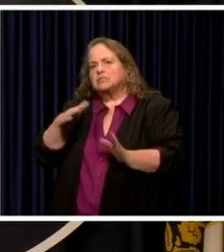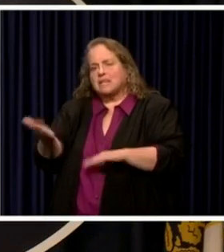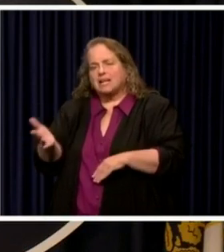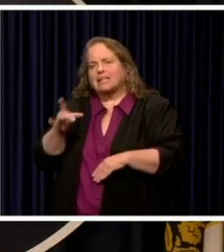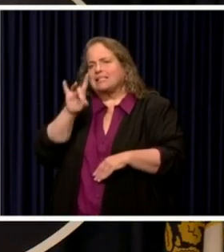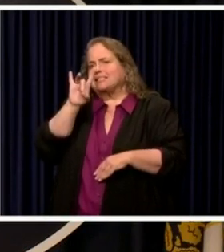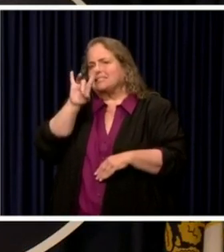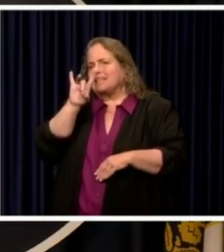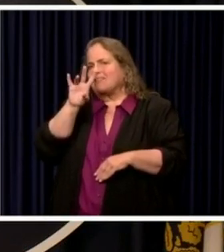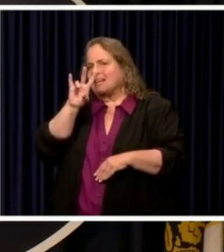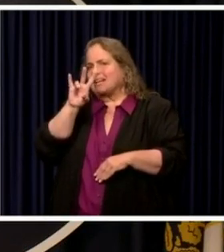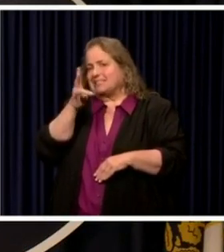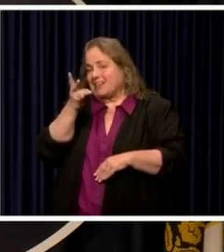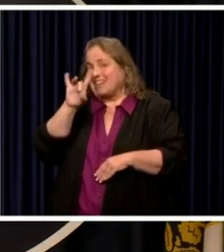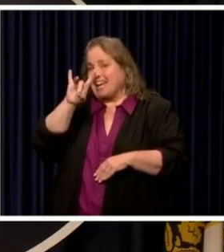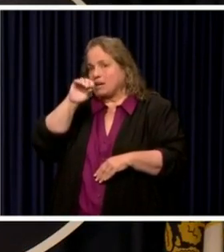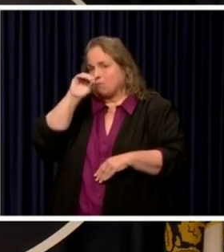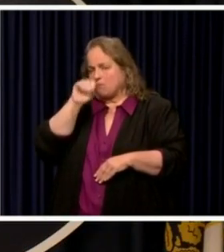78.47% white,